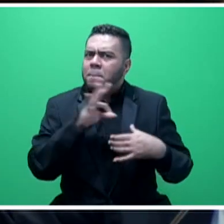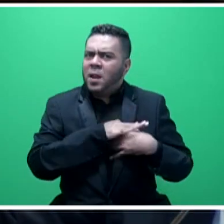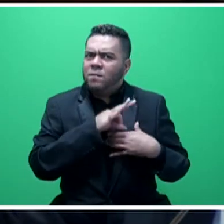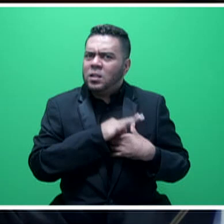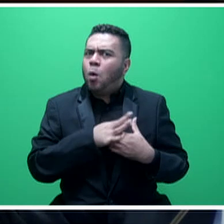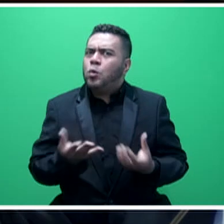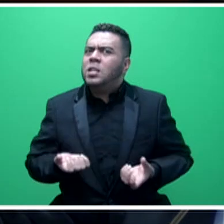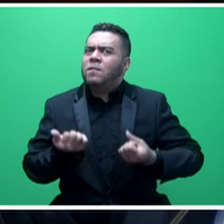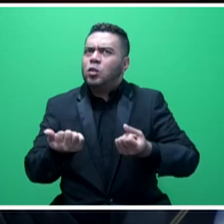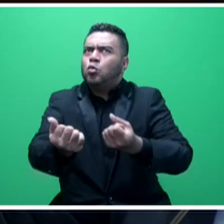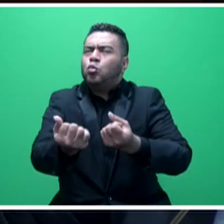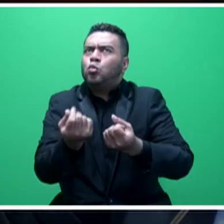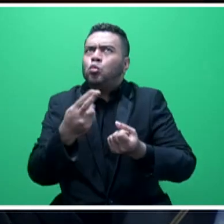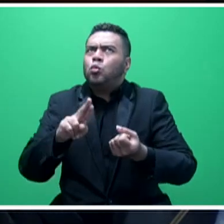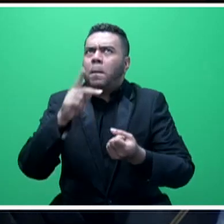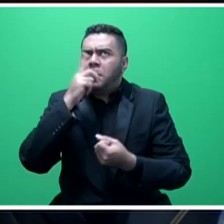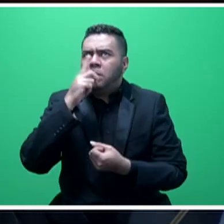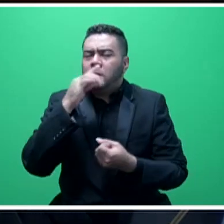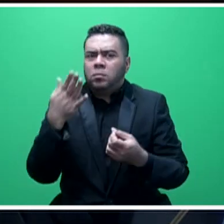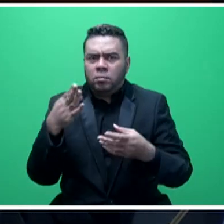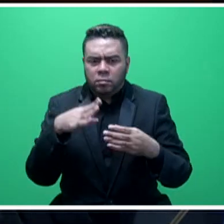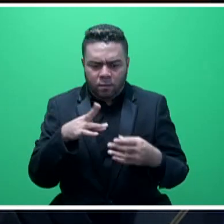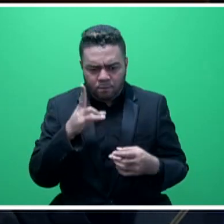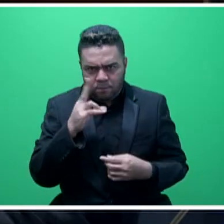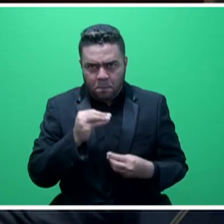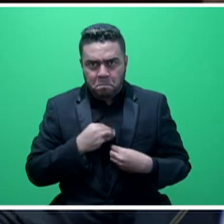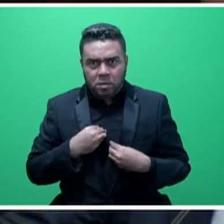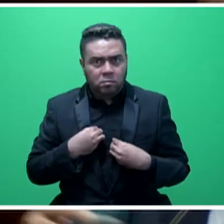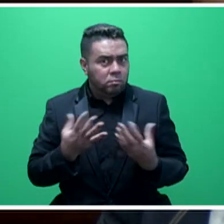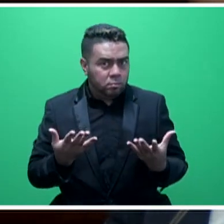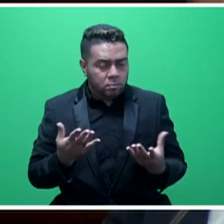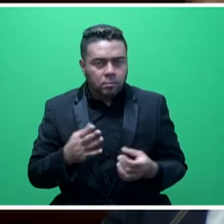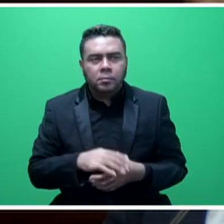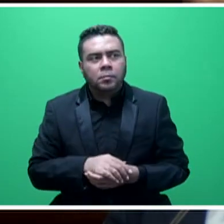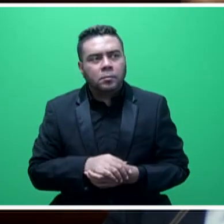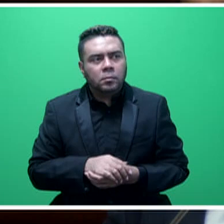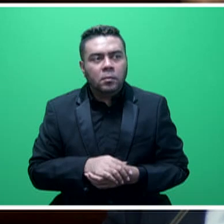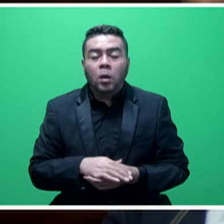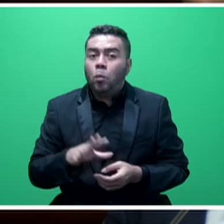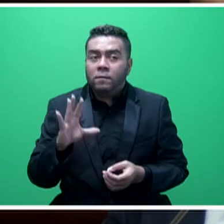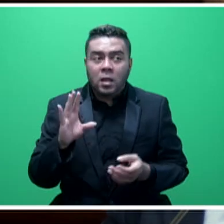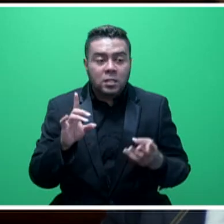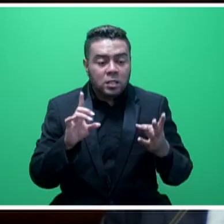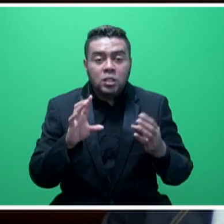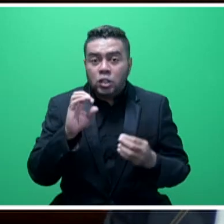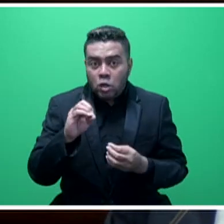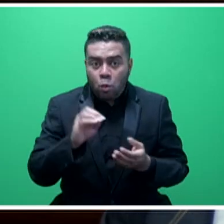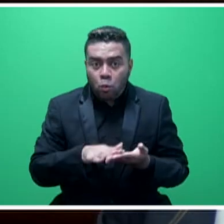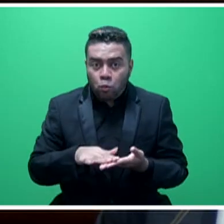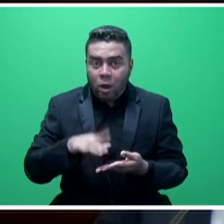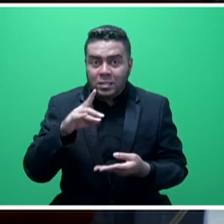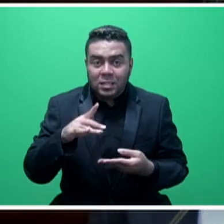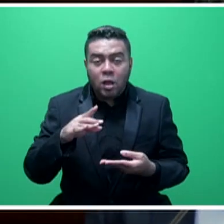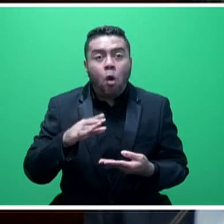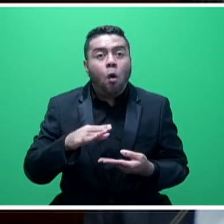our Fijian manufacturers? Question one. In fact, PACER Plus will require zero rising of 80% of